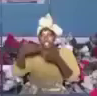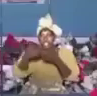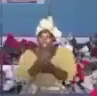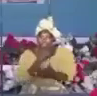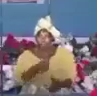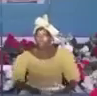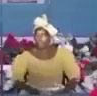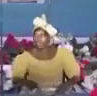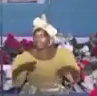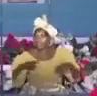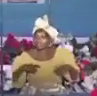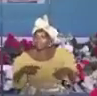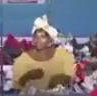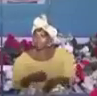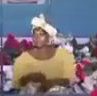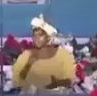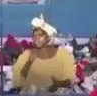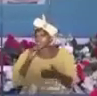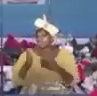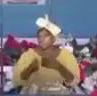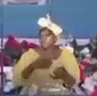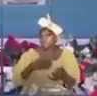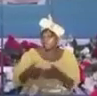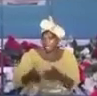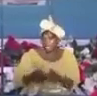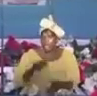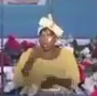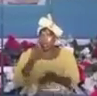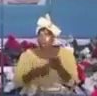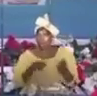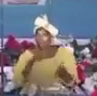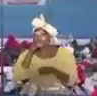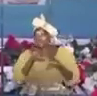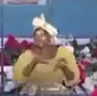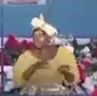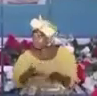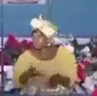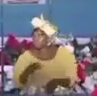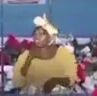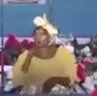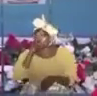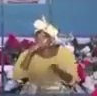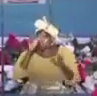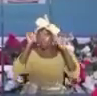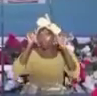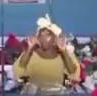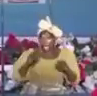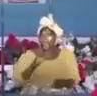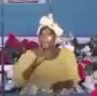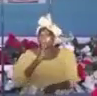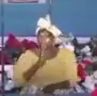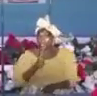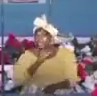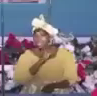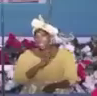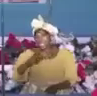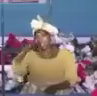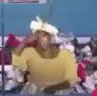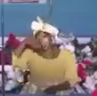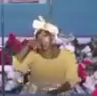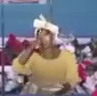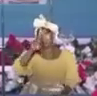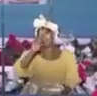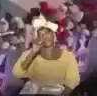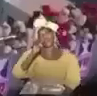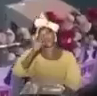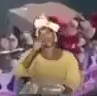are. Gentlemen, it does not matter what you have done or what you have not done. You can be like the prodigal son tonight. As you get